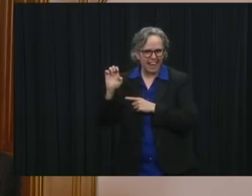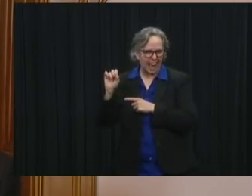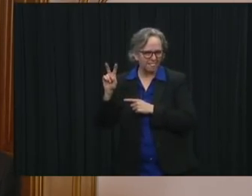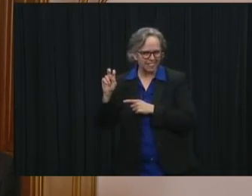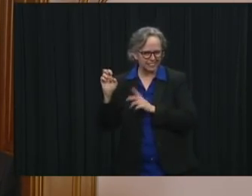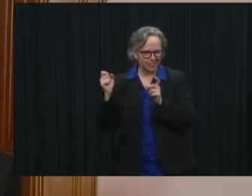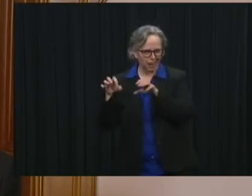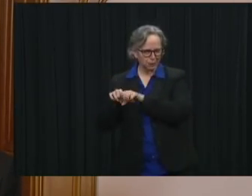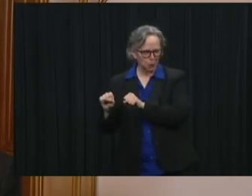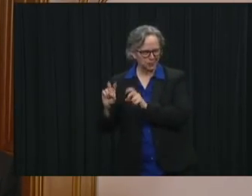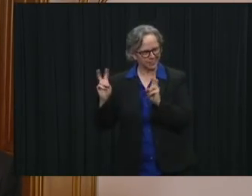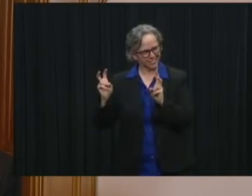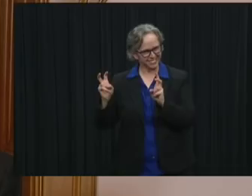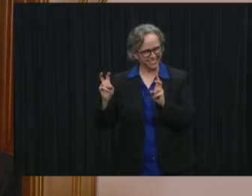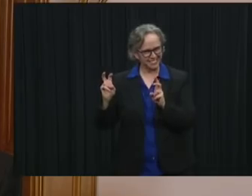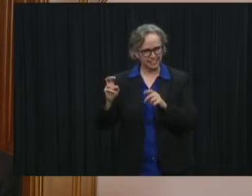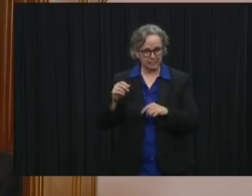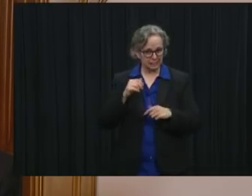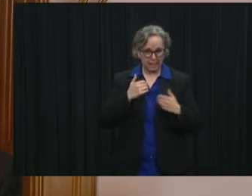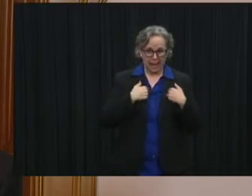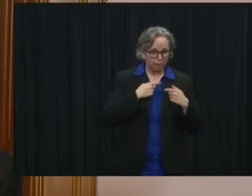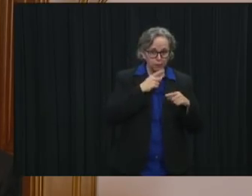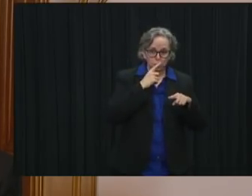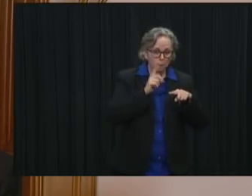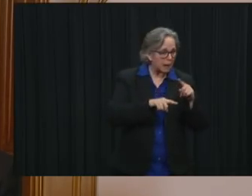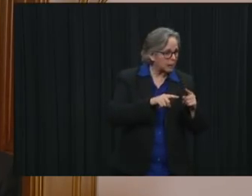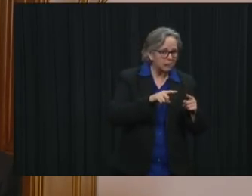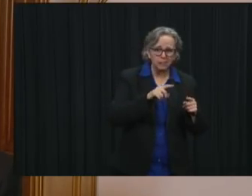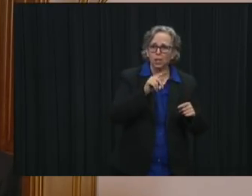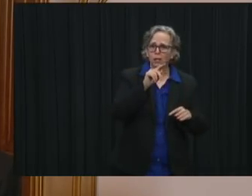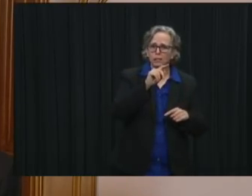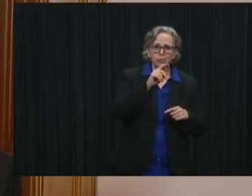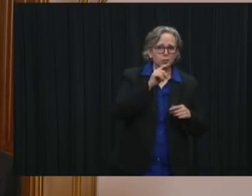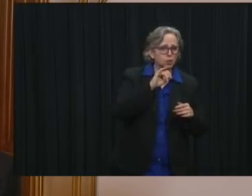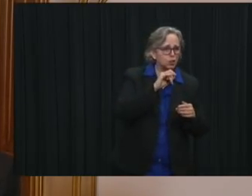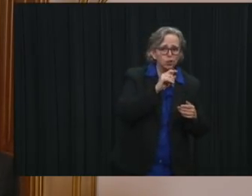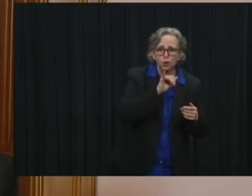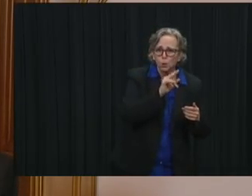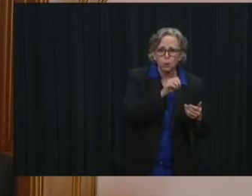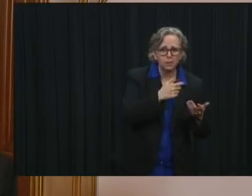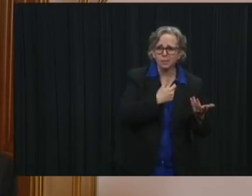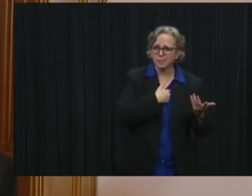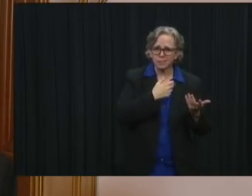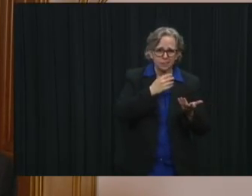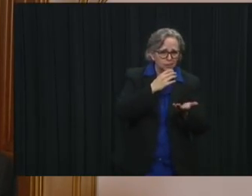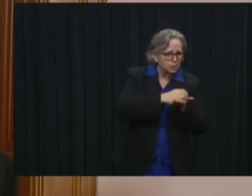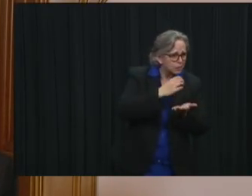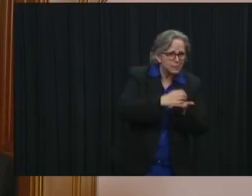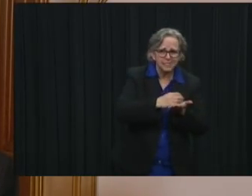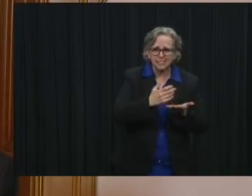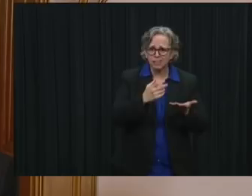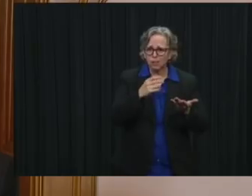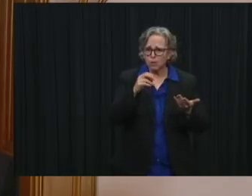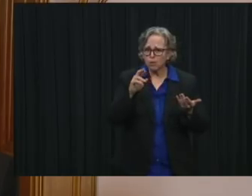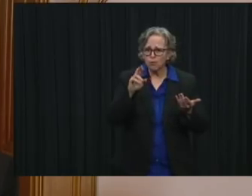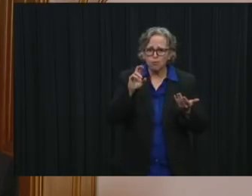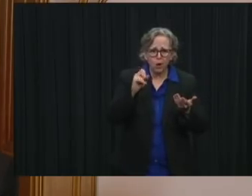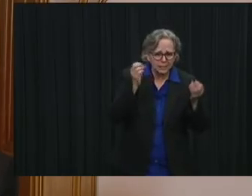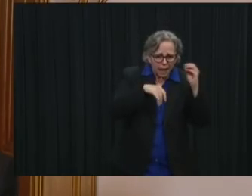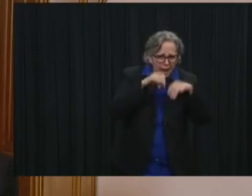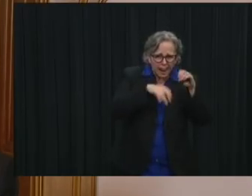but I substituted a can of tomatoes as well as a can of Rotel tomatoes to give it a little spice.